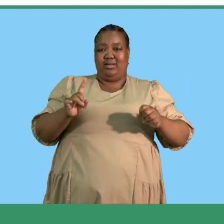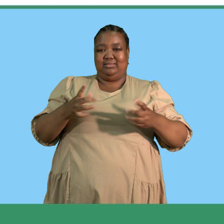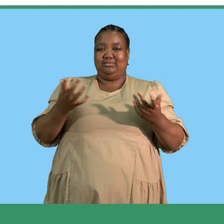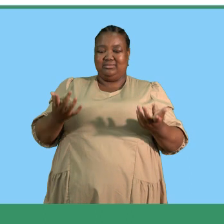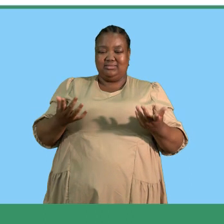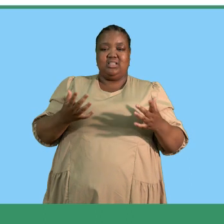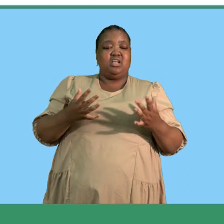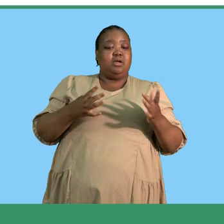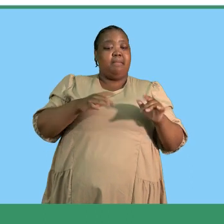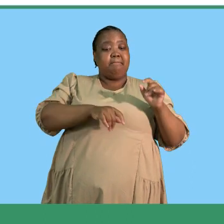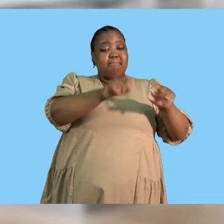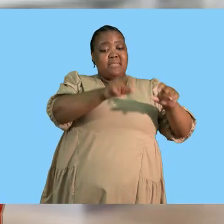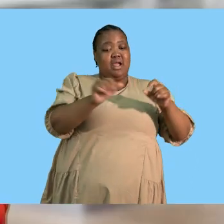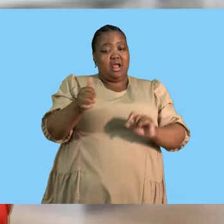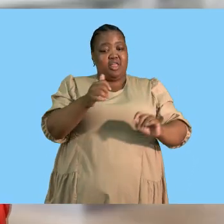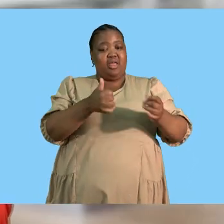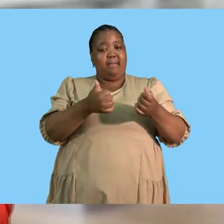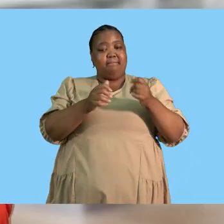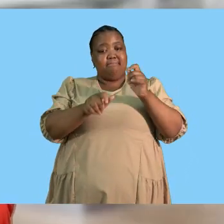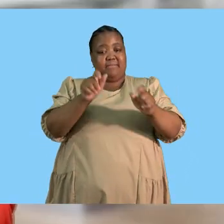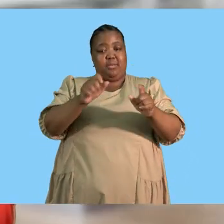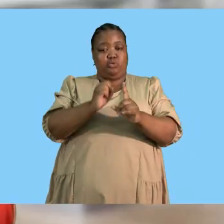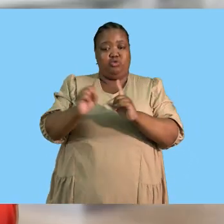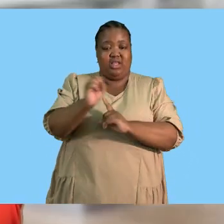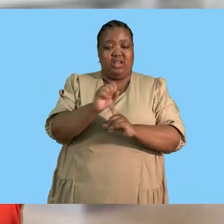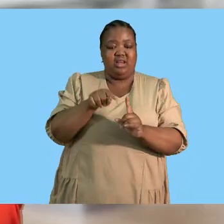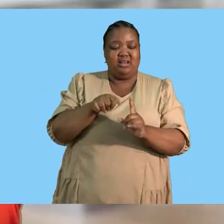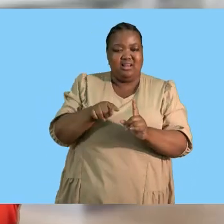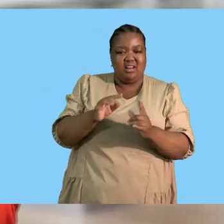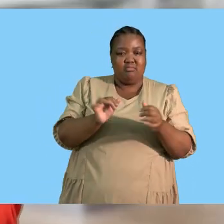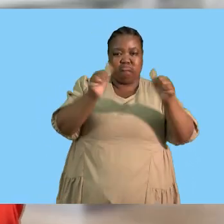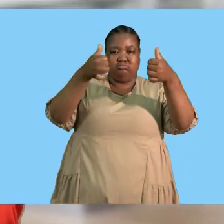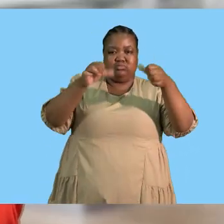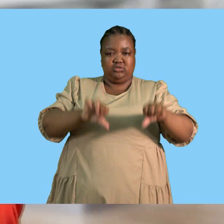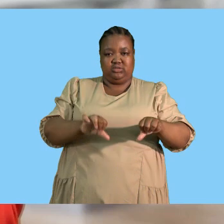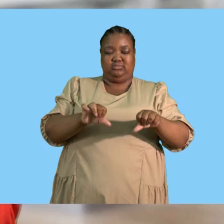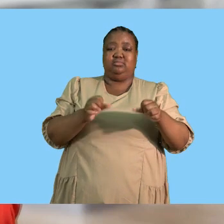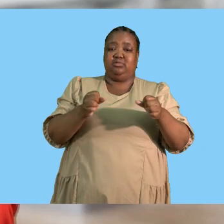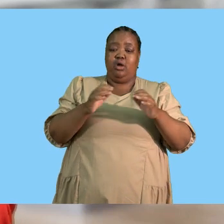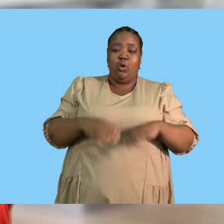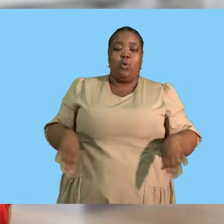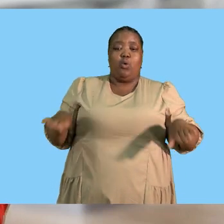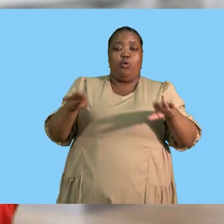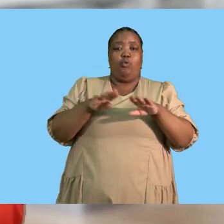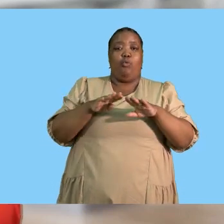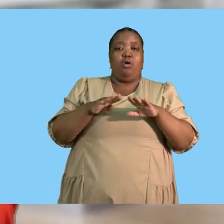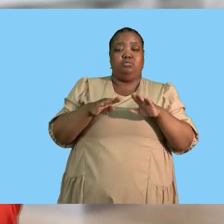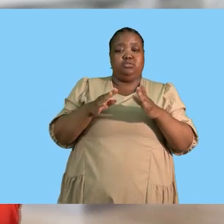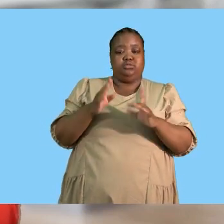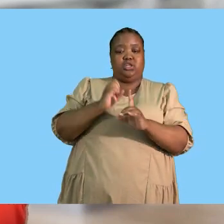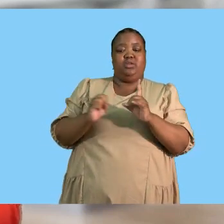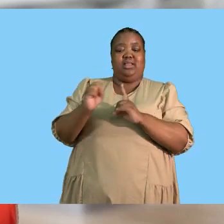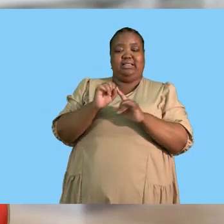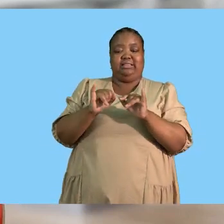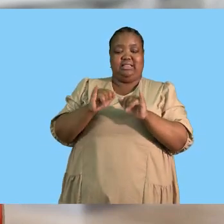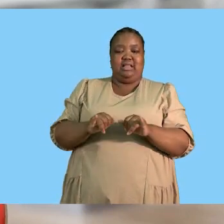who? The society. So this is what is acceptable in a society. and it applies to all of us that